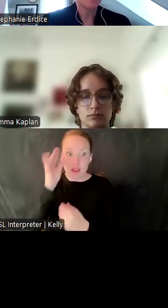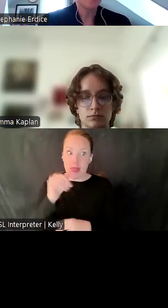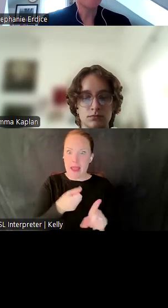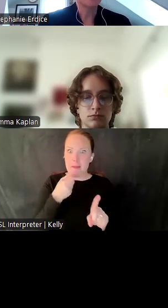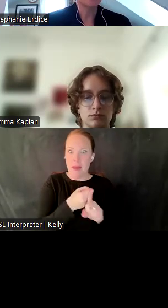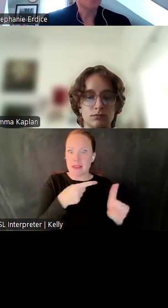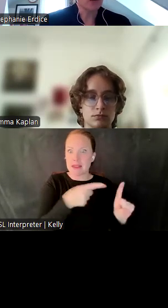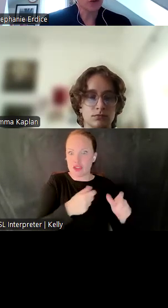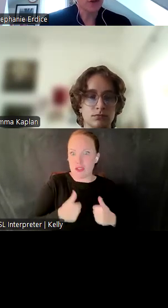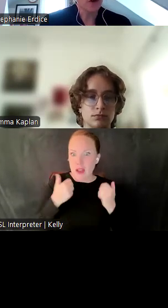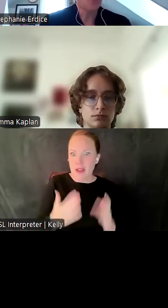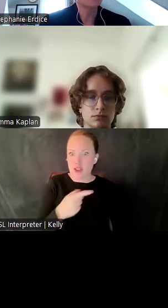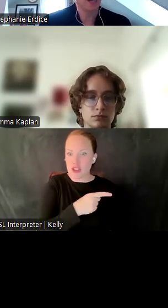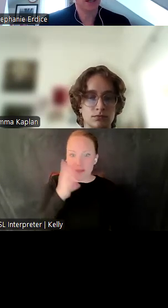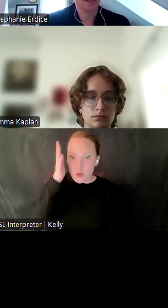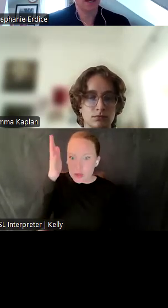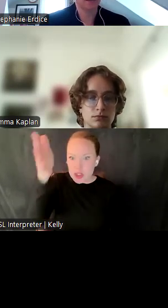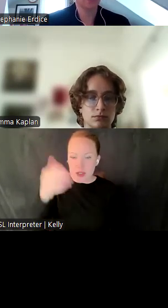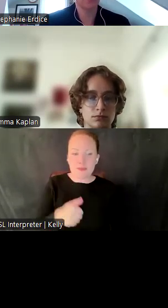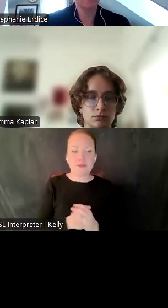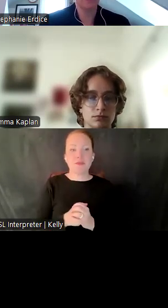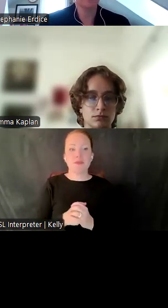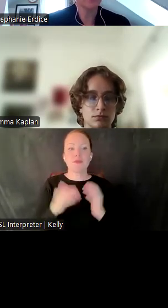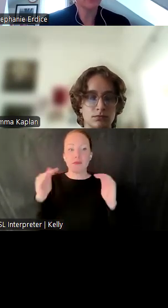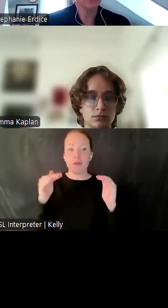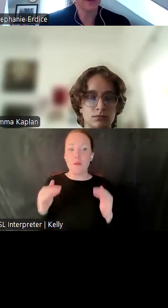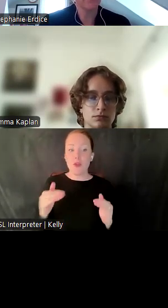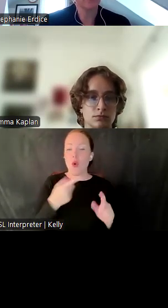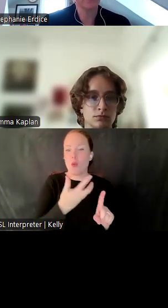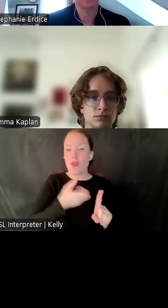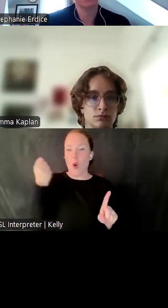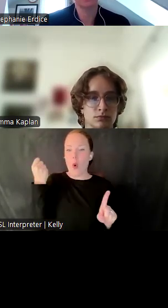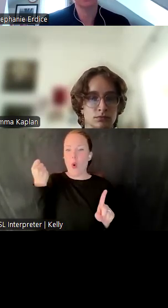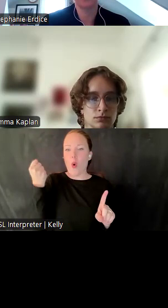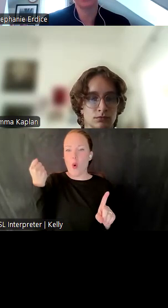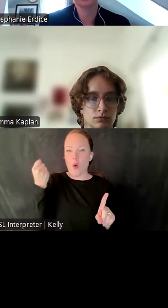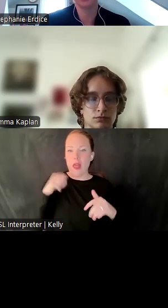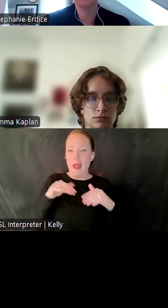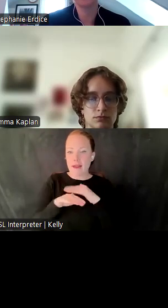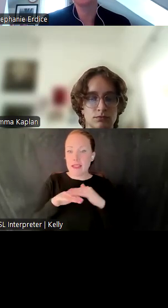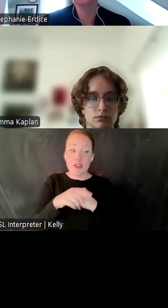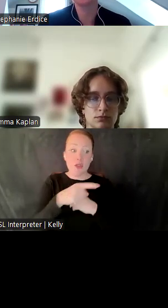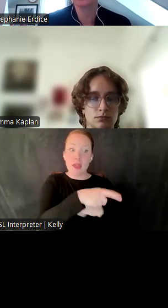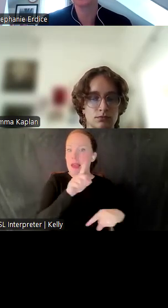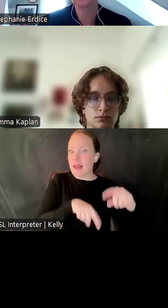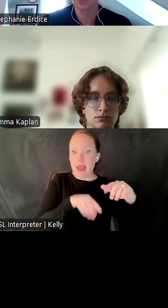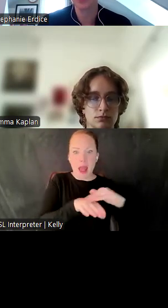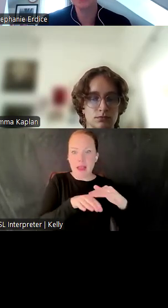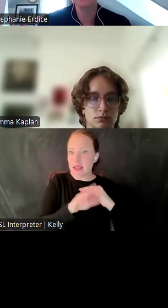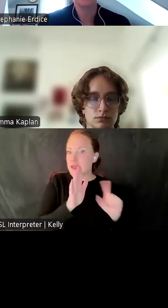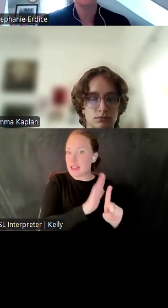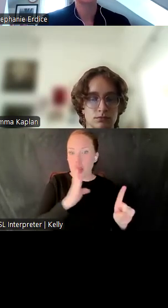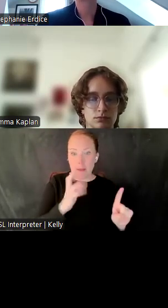may also withhold access. So they may prevent the survivor from accessing their financial information, records,